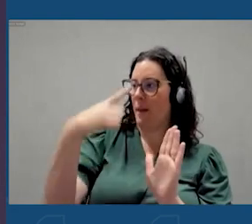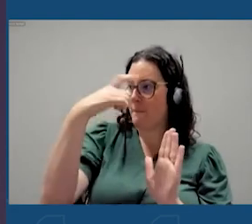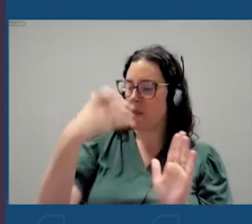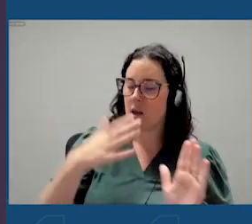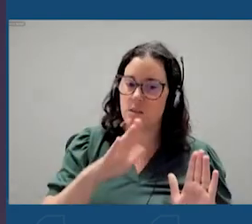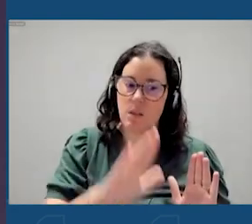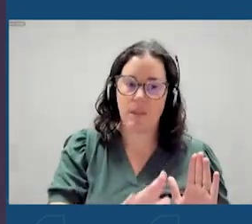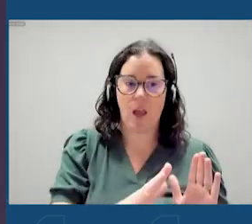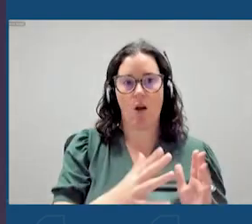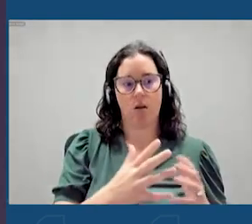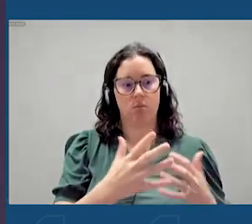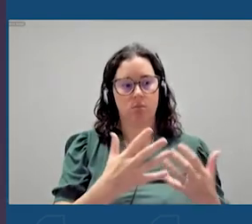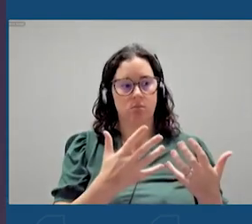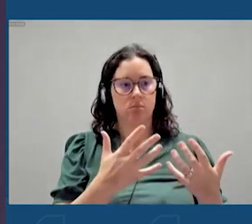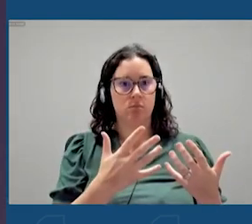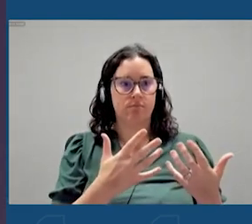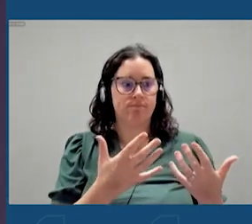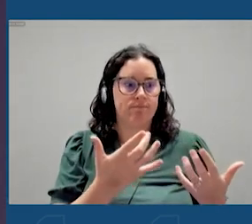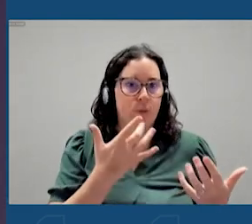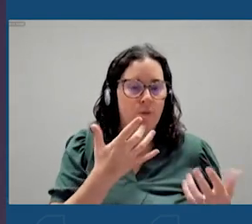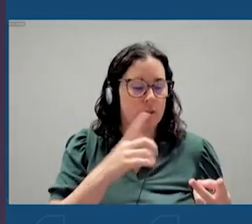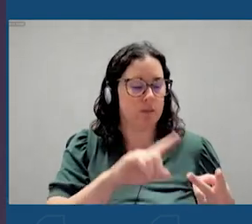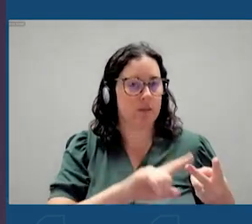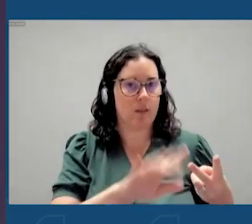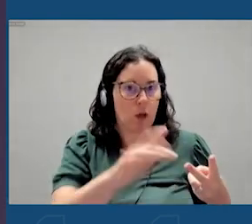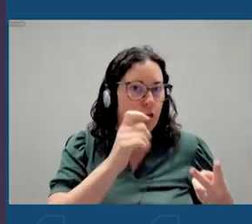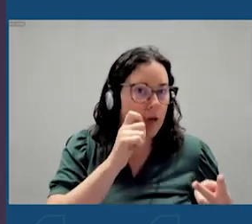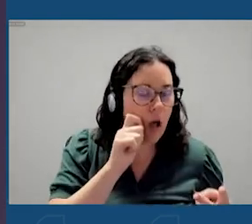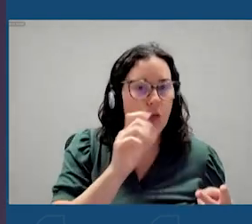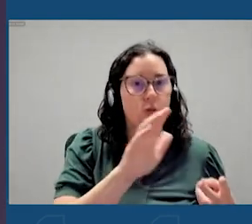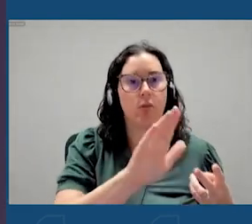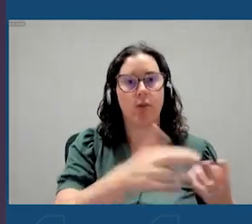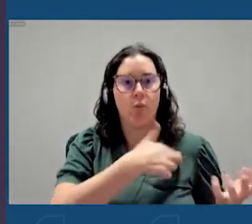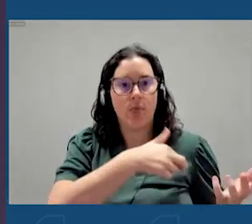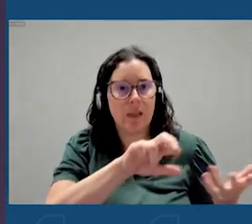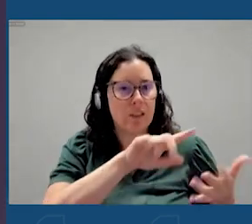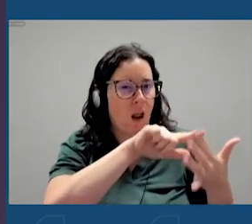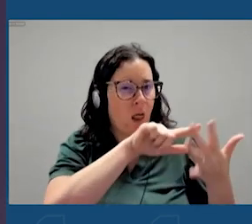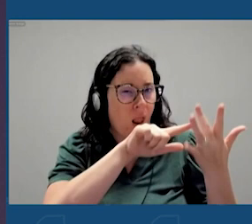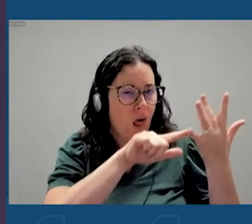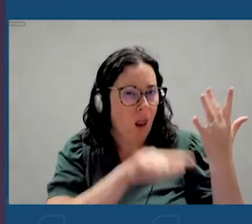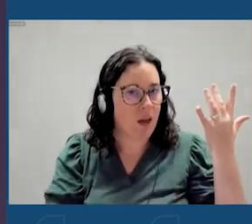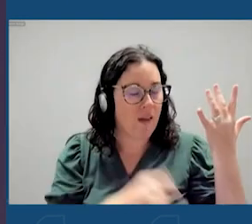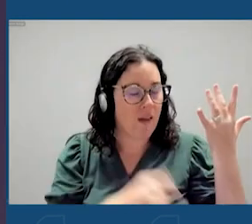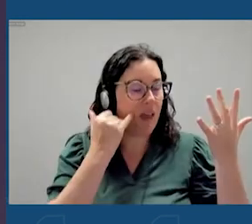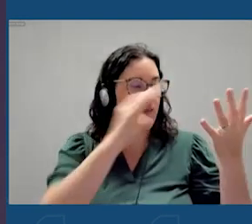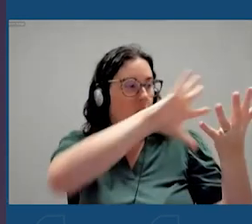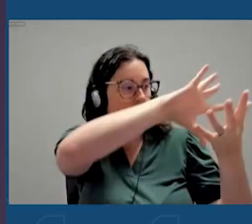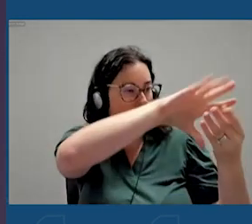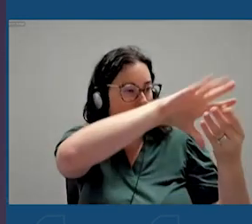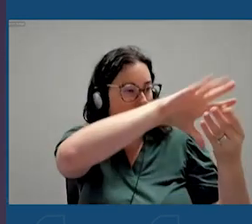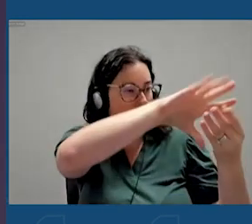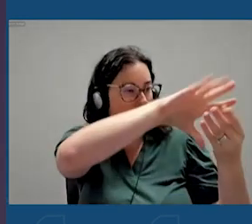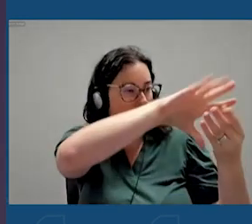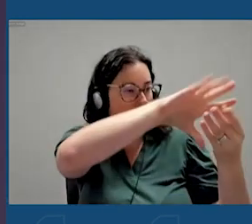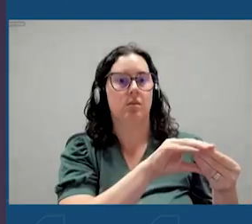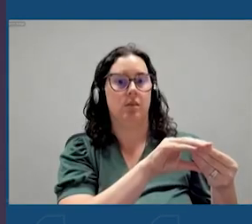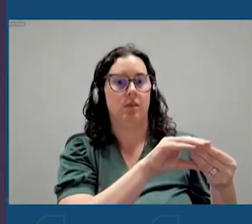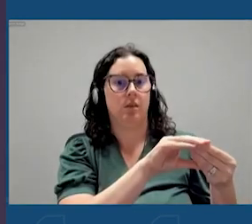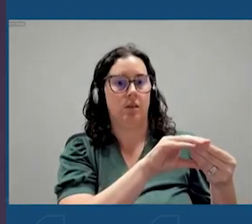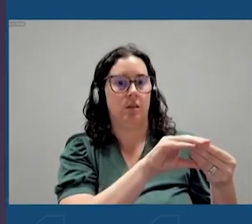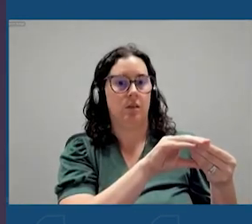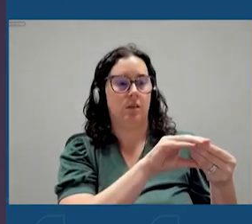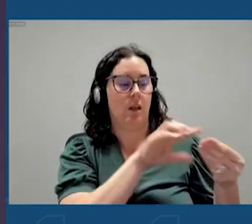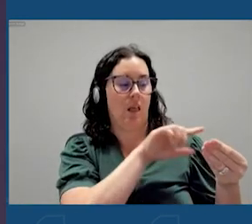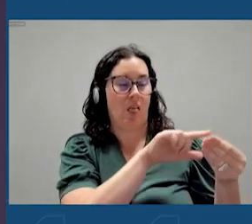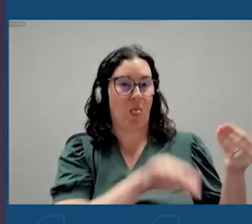skin. You add up everybody. We far outweigh the narrow group of